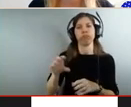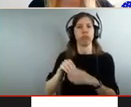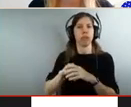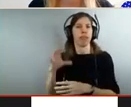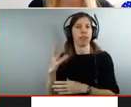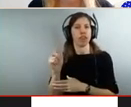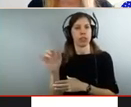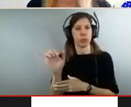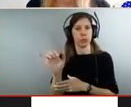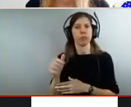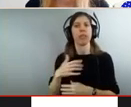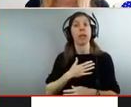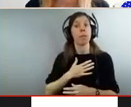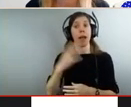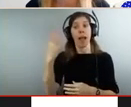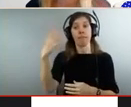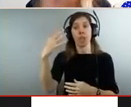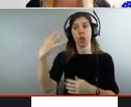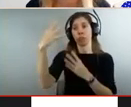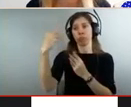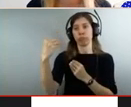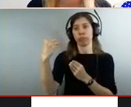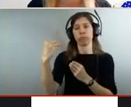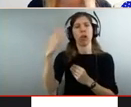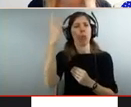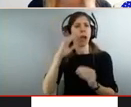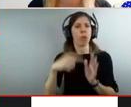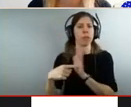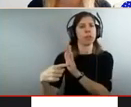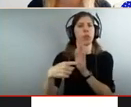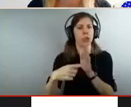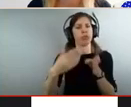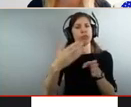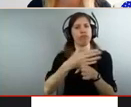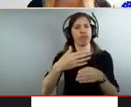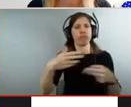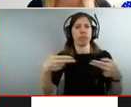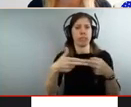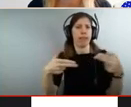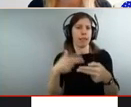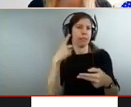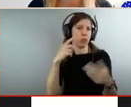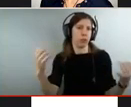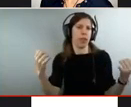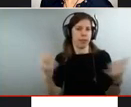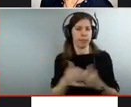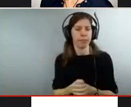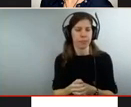my video because I'm going to be walking you through the resources that we have for today's webinar.